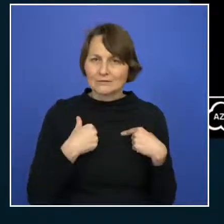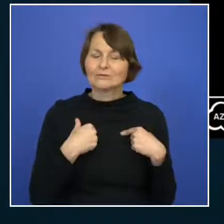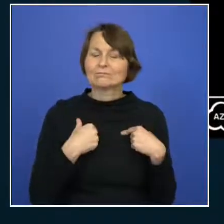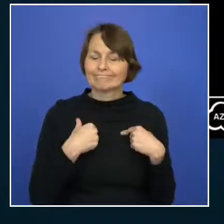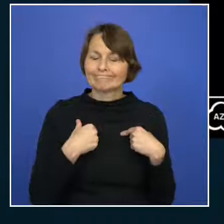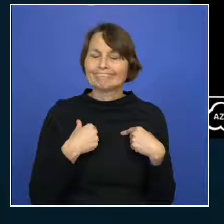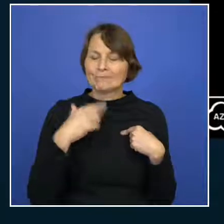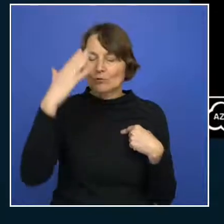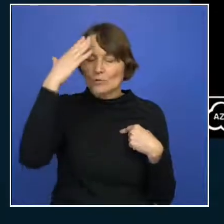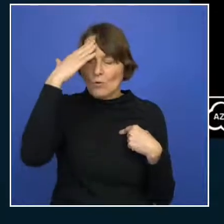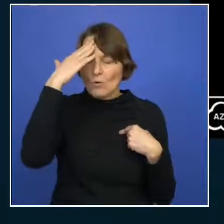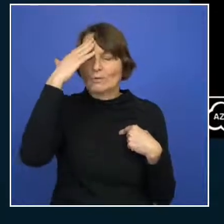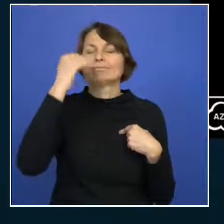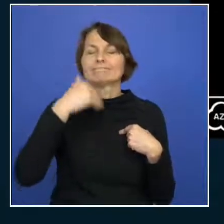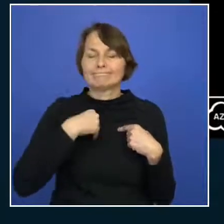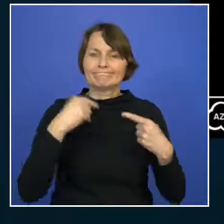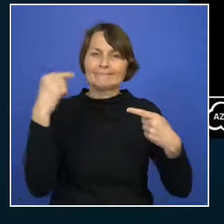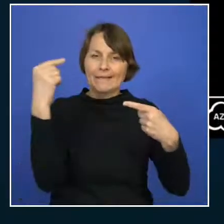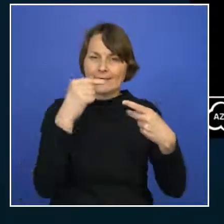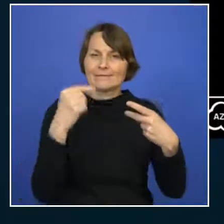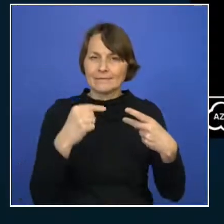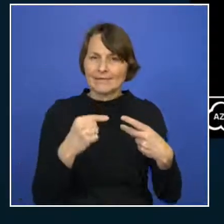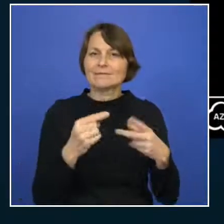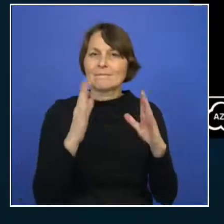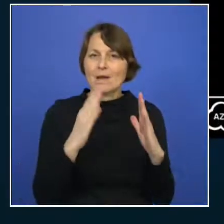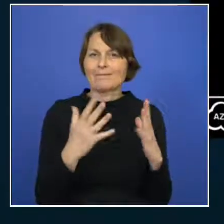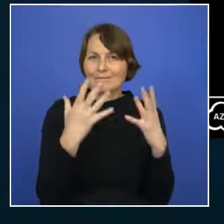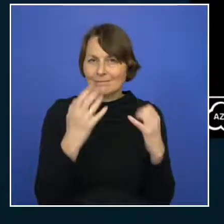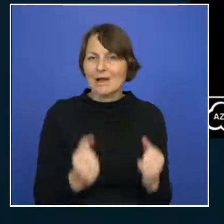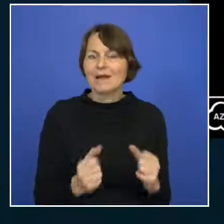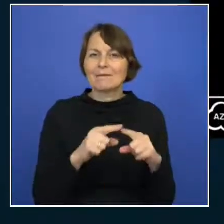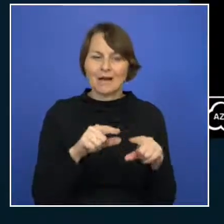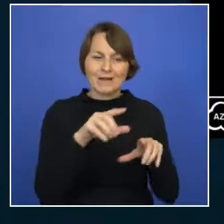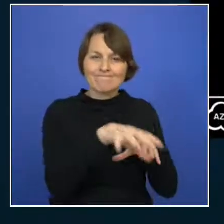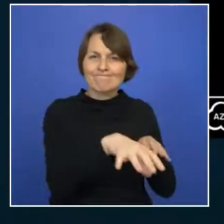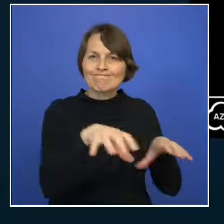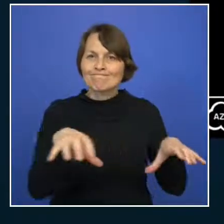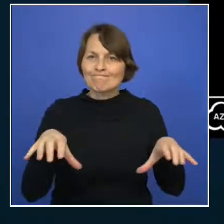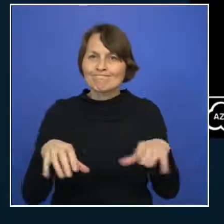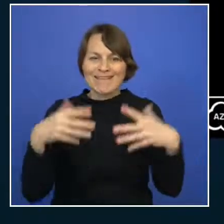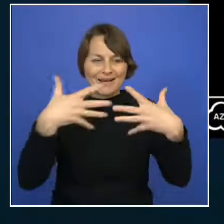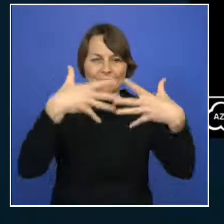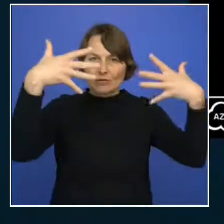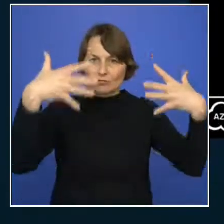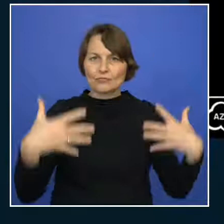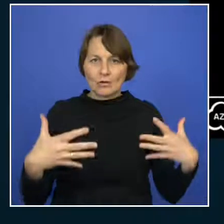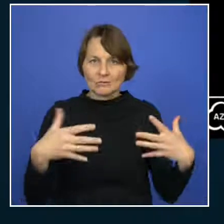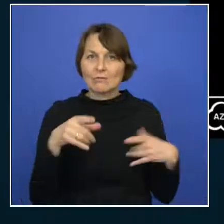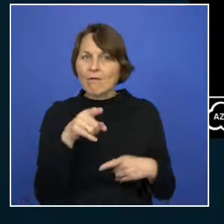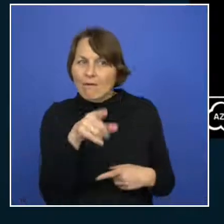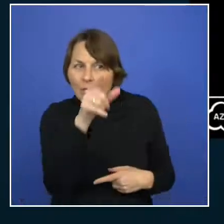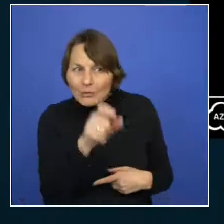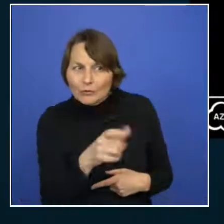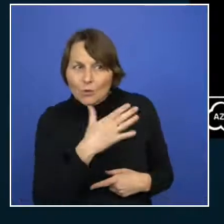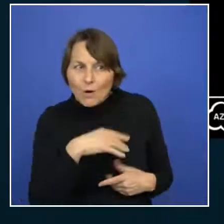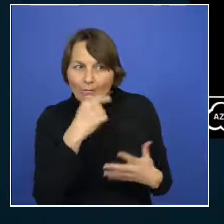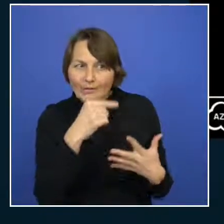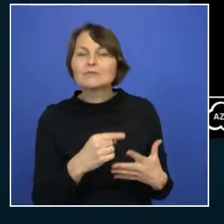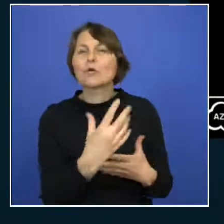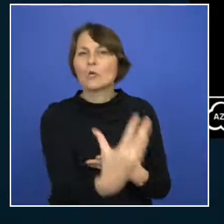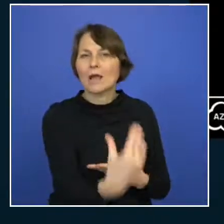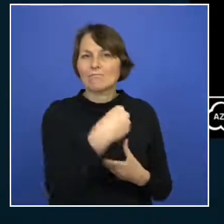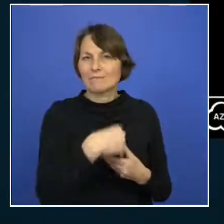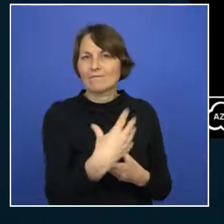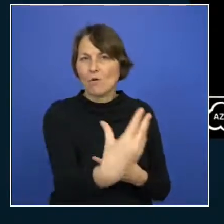we know how we create our infrastructure based on the needs of our users. And of